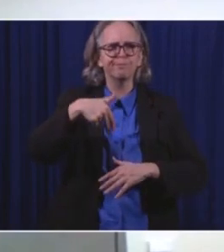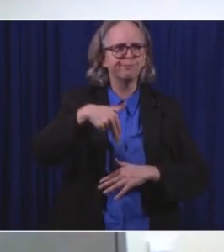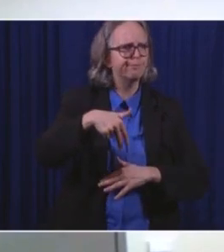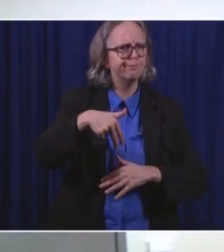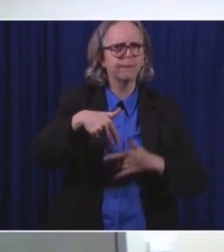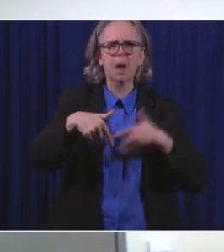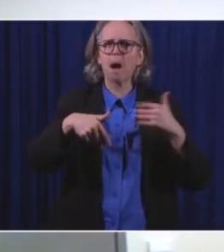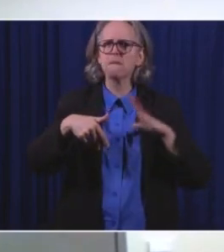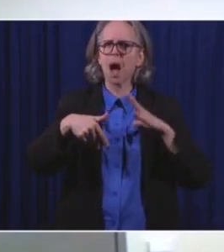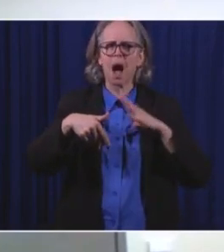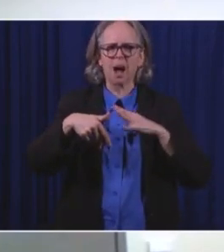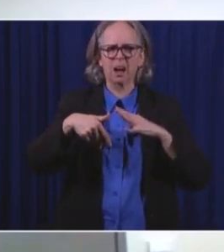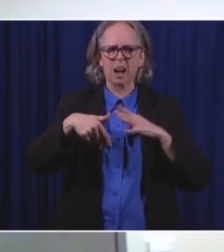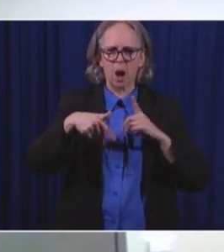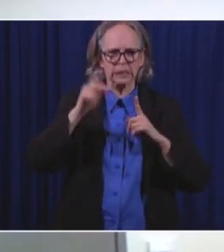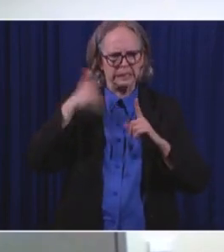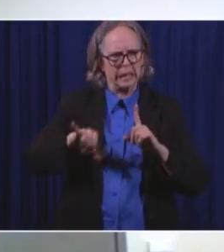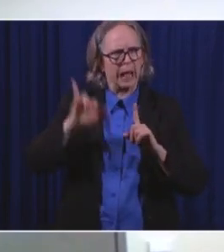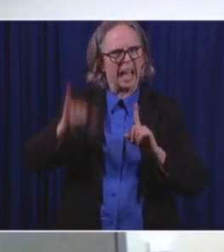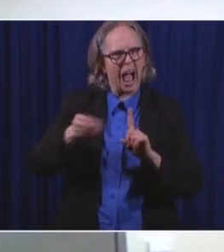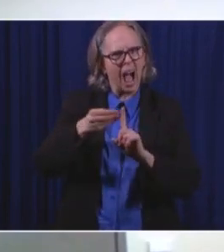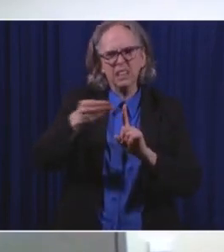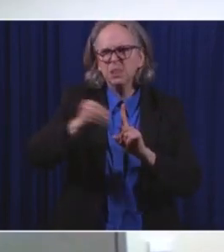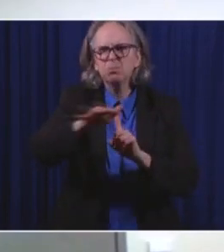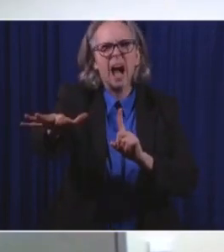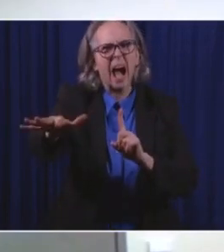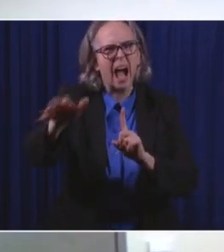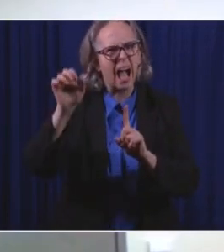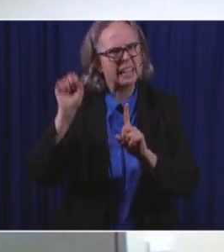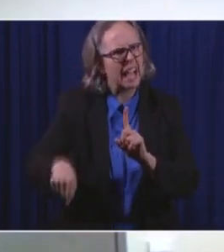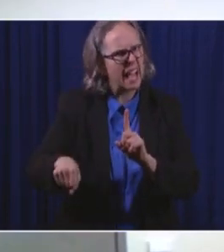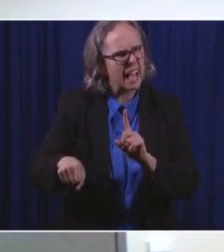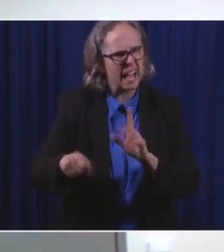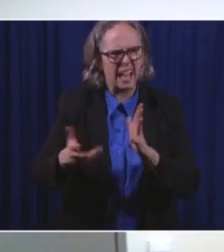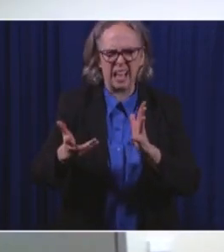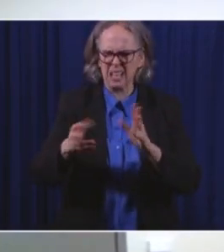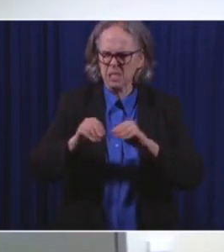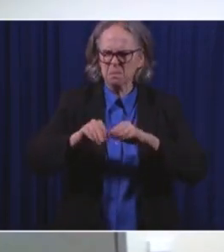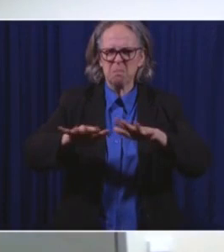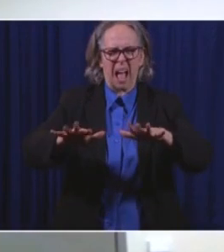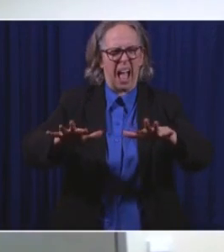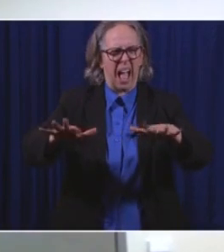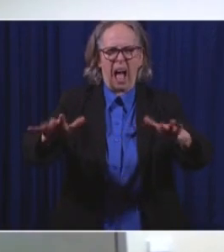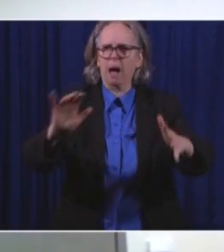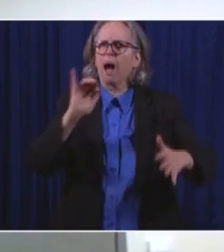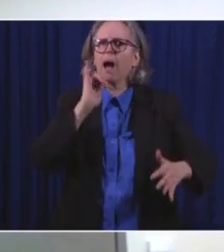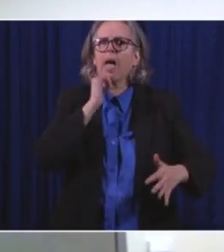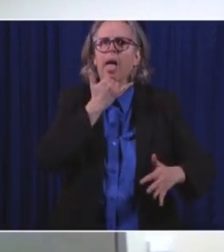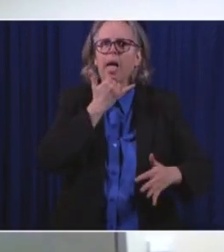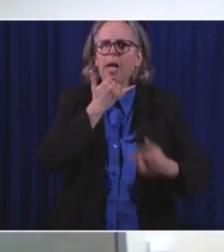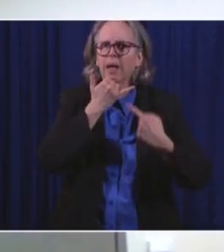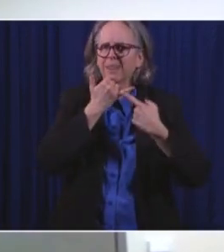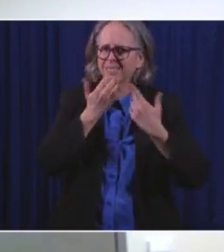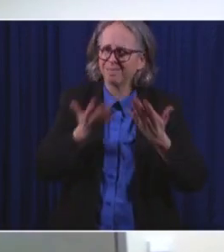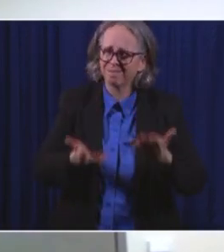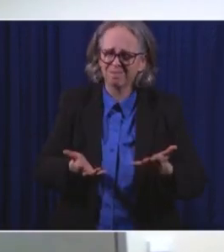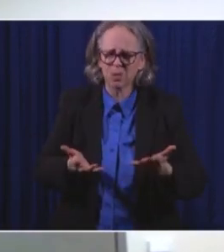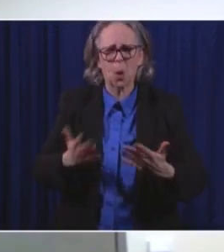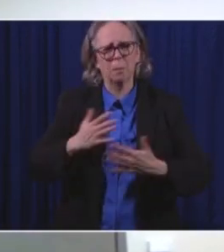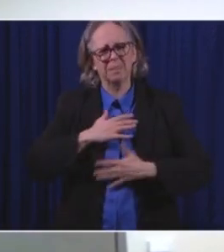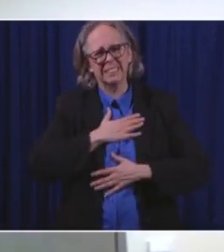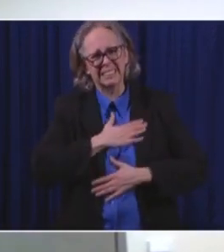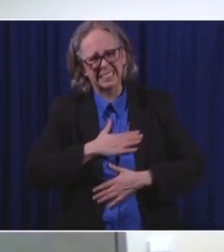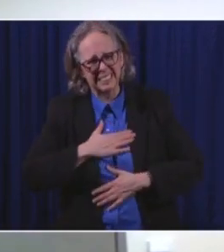could be carrying the virus. You could still transmit it to somebody unintentionally. I would encourage you to